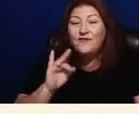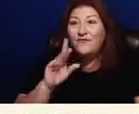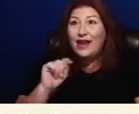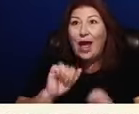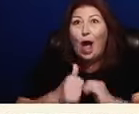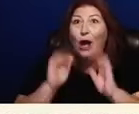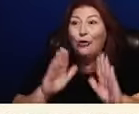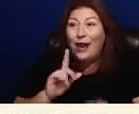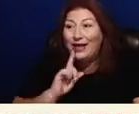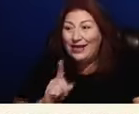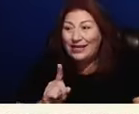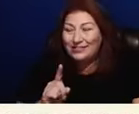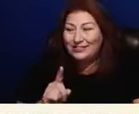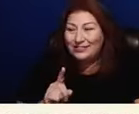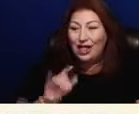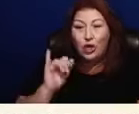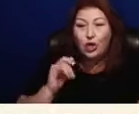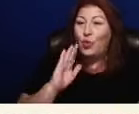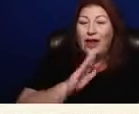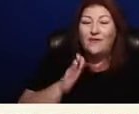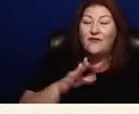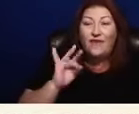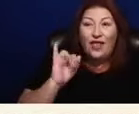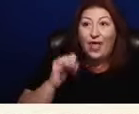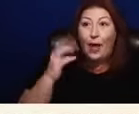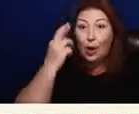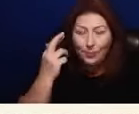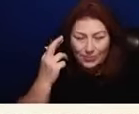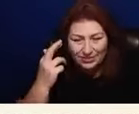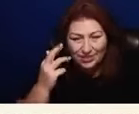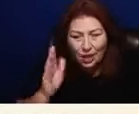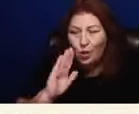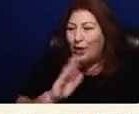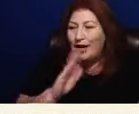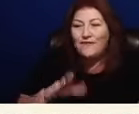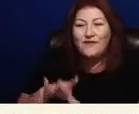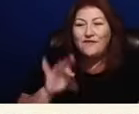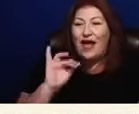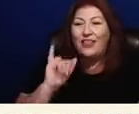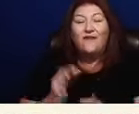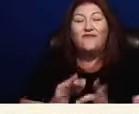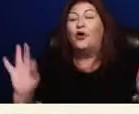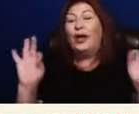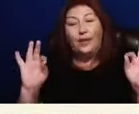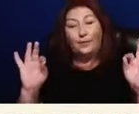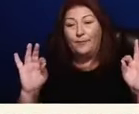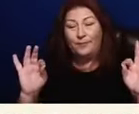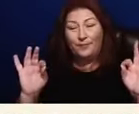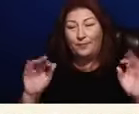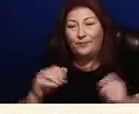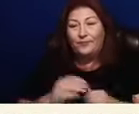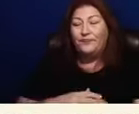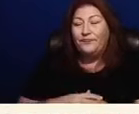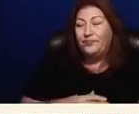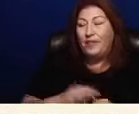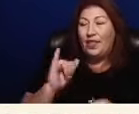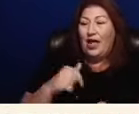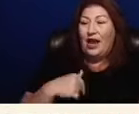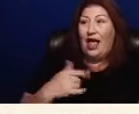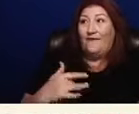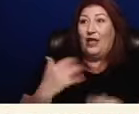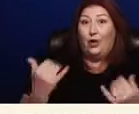others. You'll never find that purpose outside of yourself. You'll never find that freedom, right? That freedom that I feel now